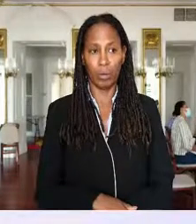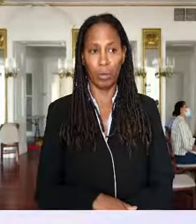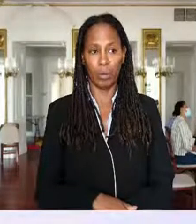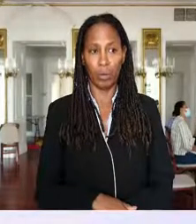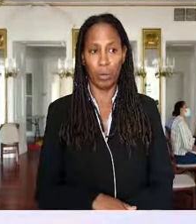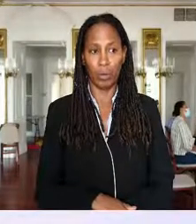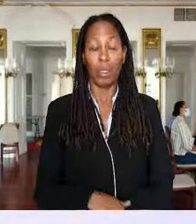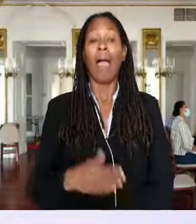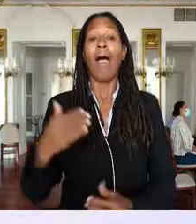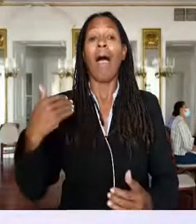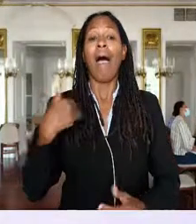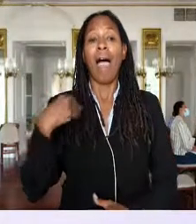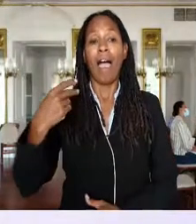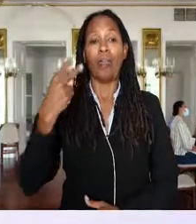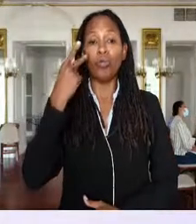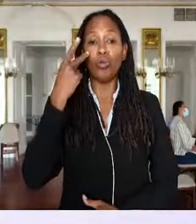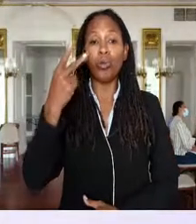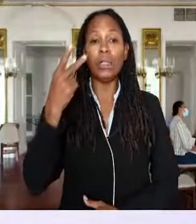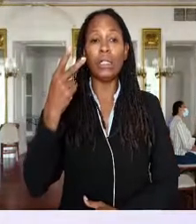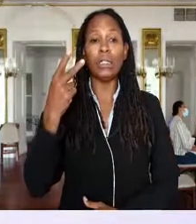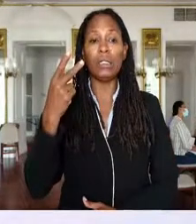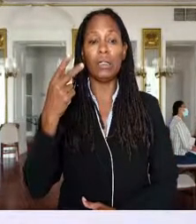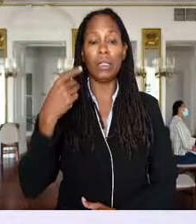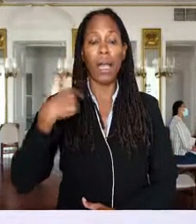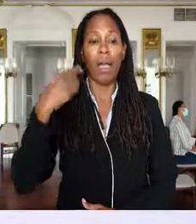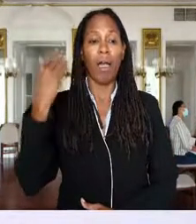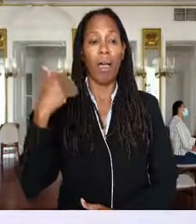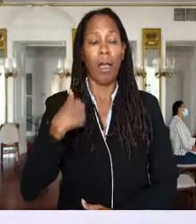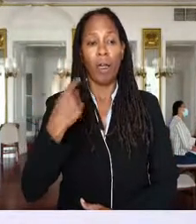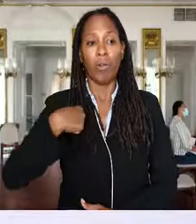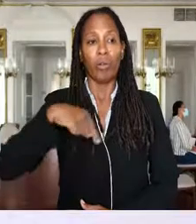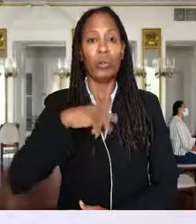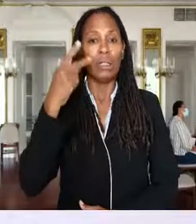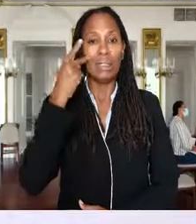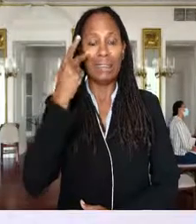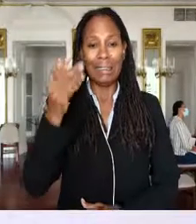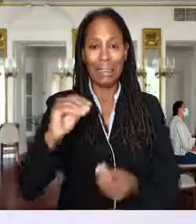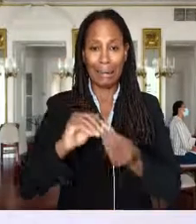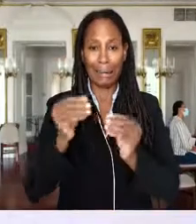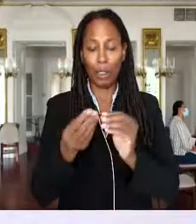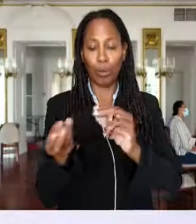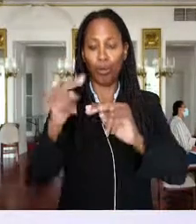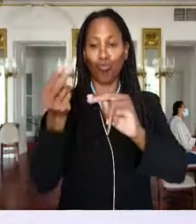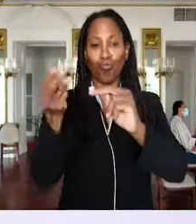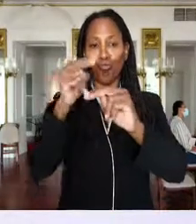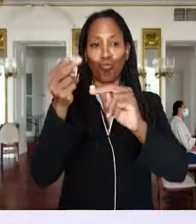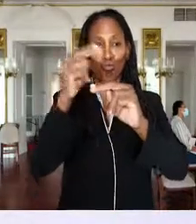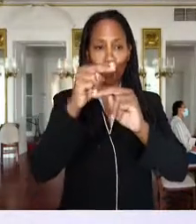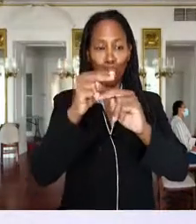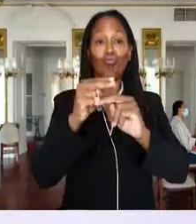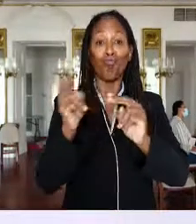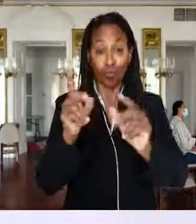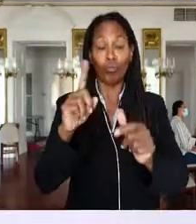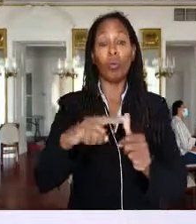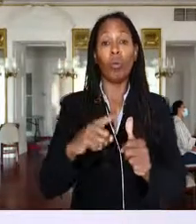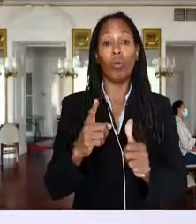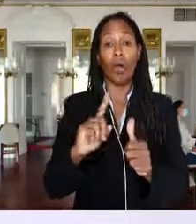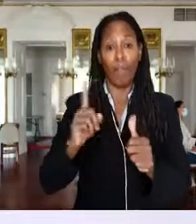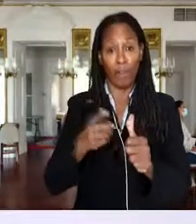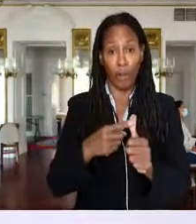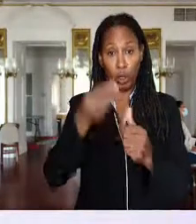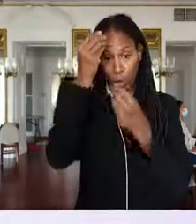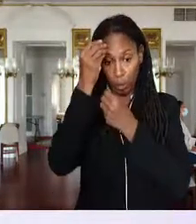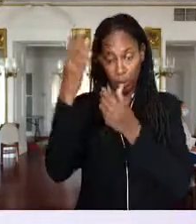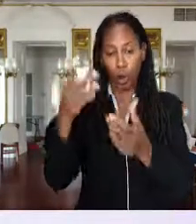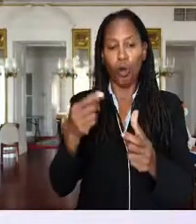an increase that's significant in vaccinations since the announcement? Yeah, originally when we announced it, we saw